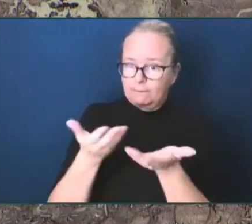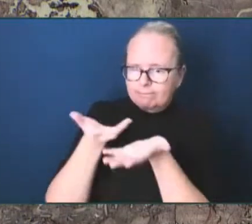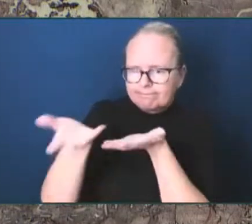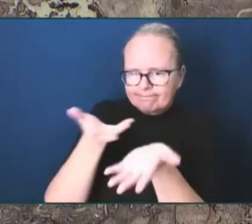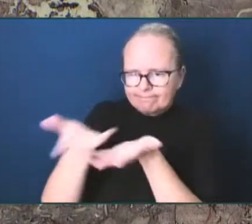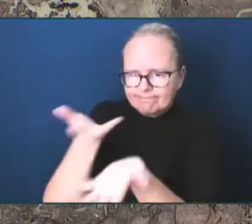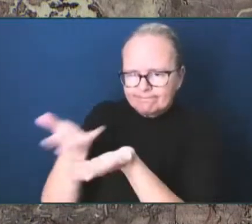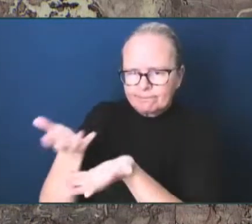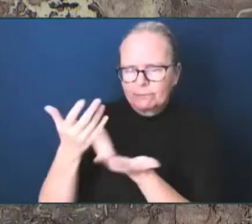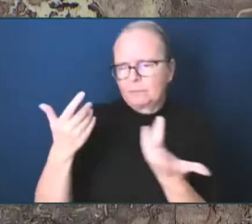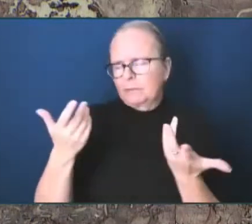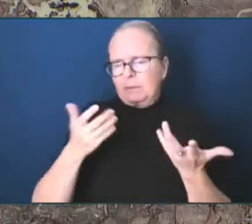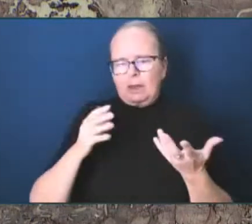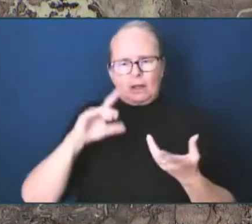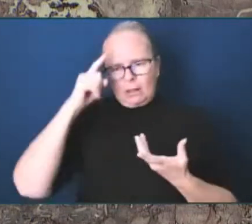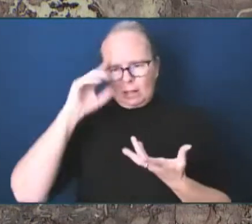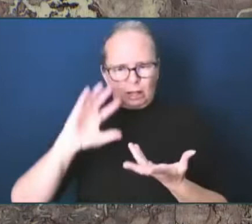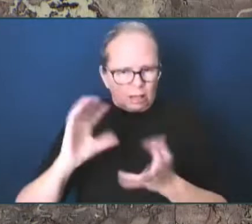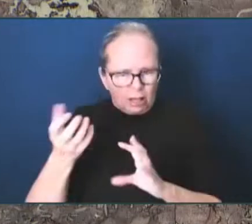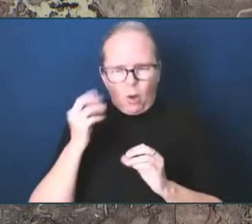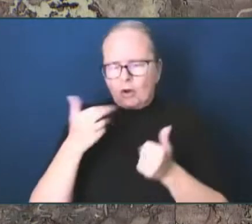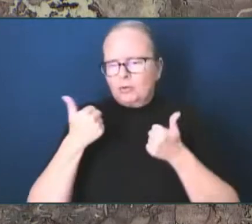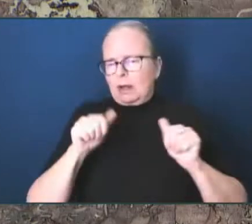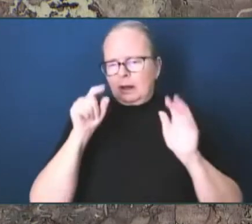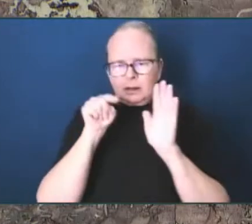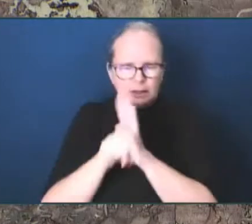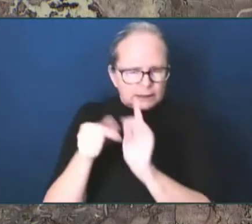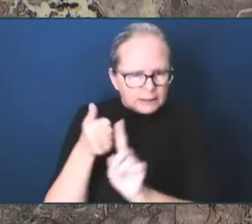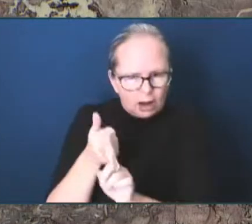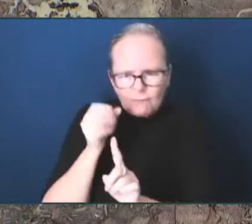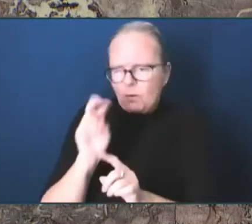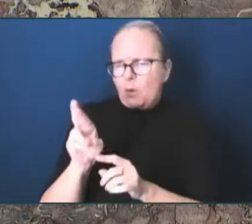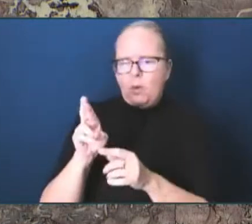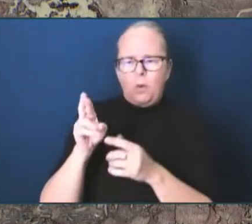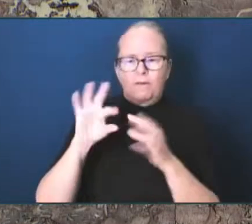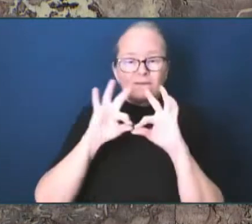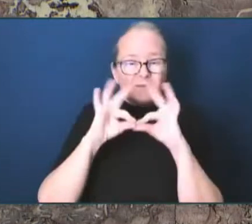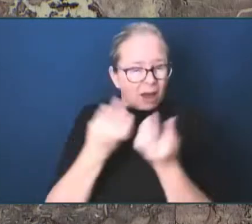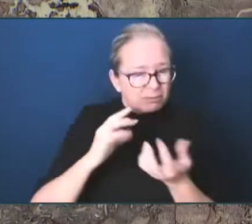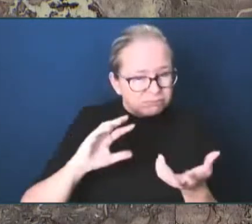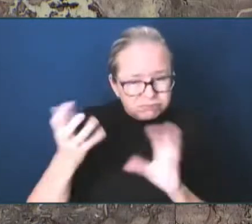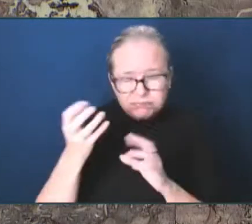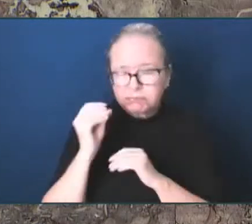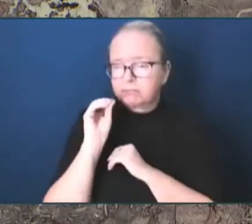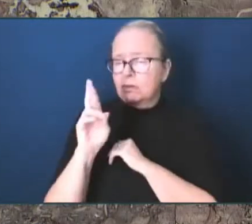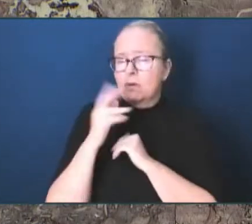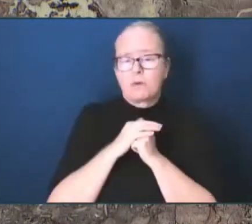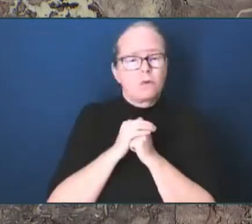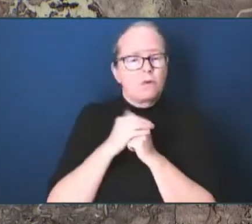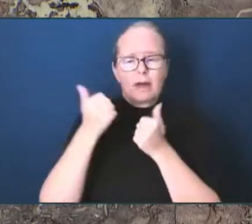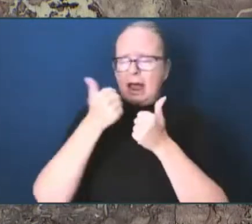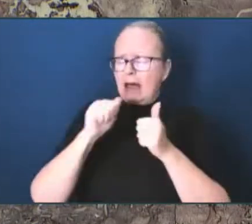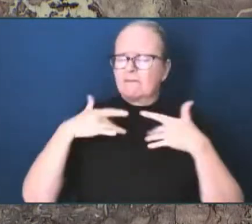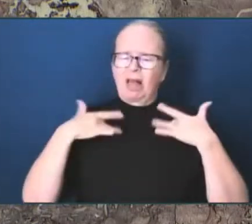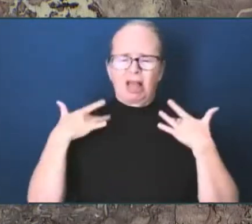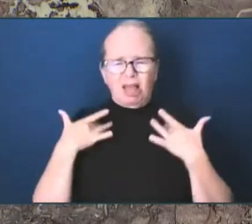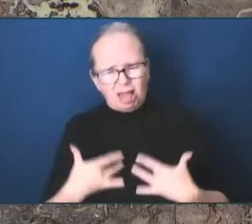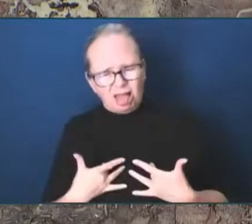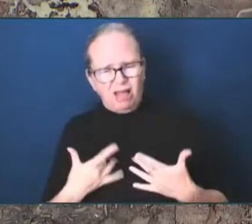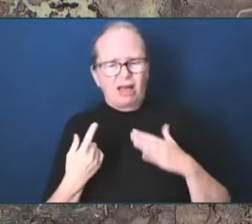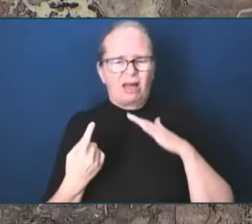of reality, feelings of hopelessness and despair, social isolation and loneliness, fear and anxiety, other mental